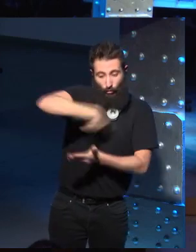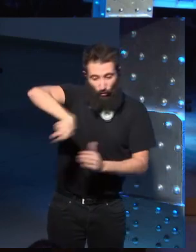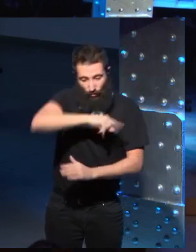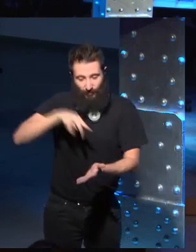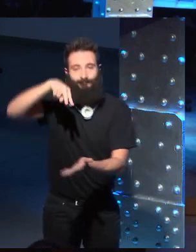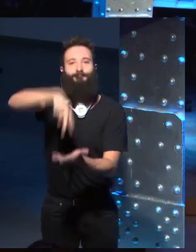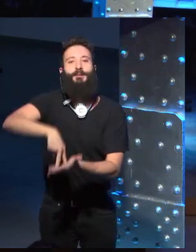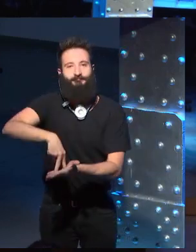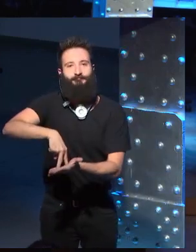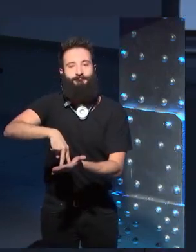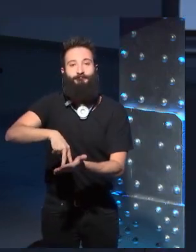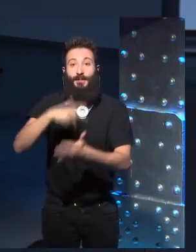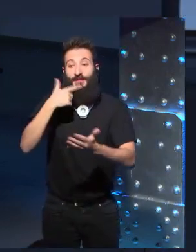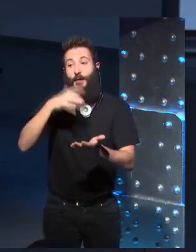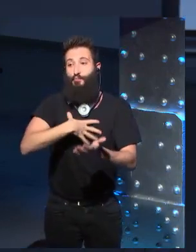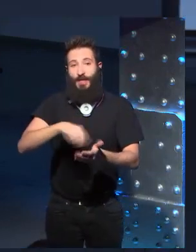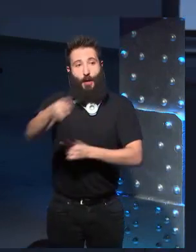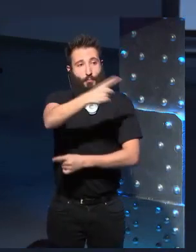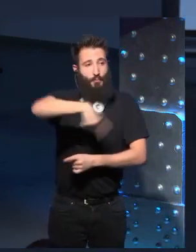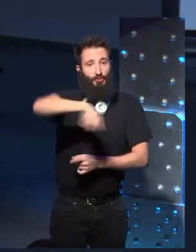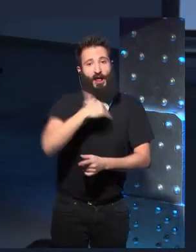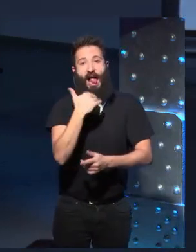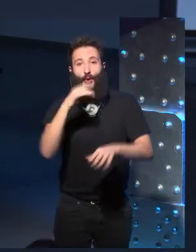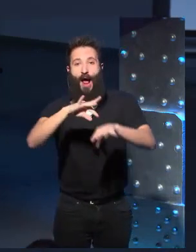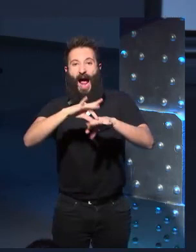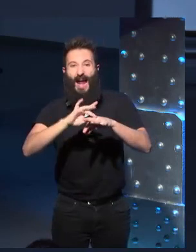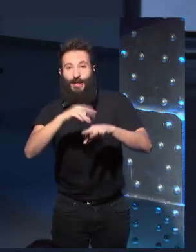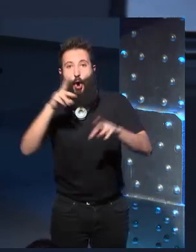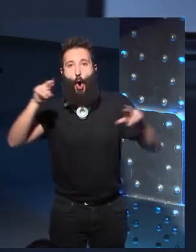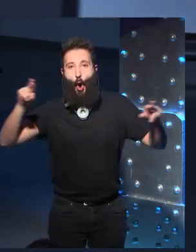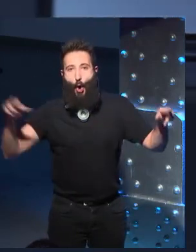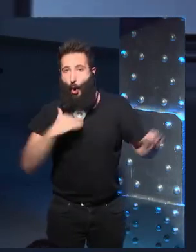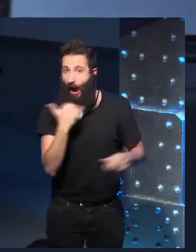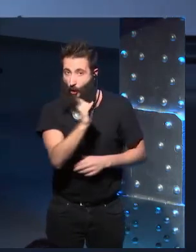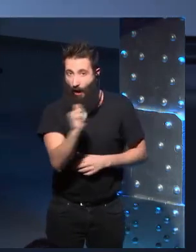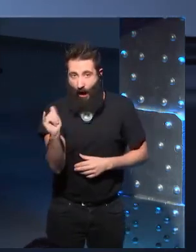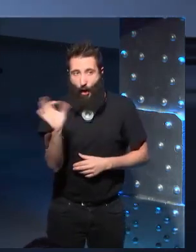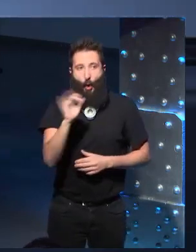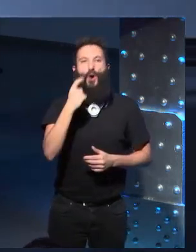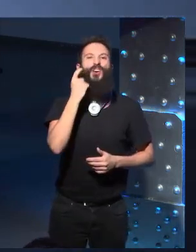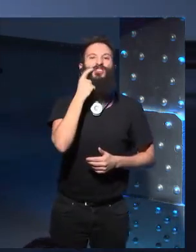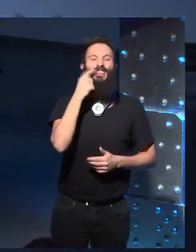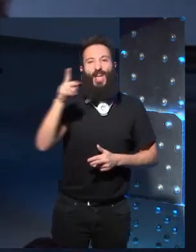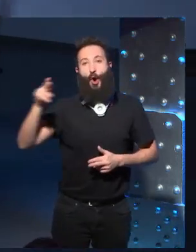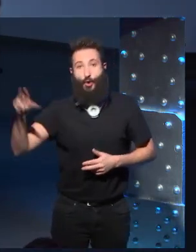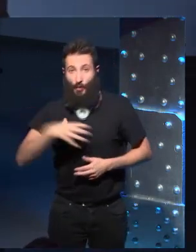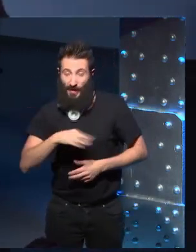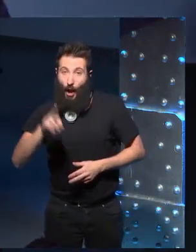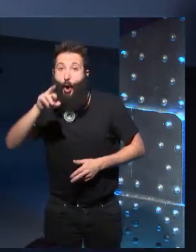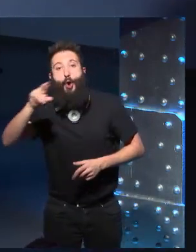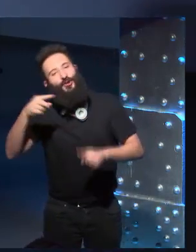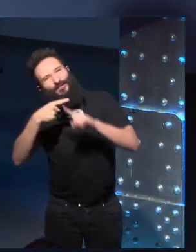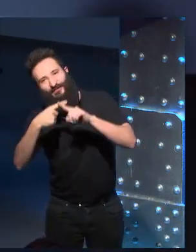Some of you may have gold with them on rings or something like that, or even a tooth or something. Gold is different. Gold is